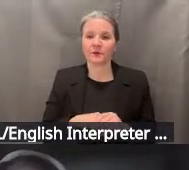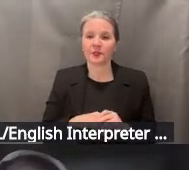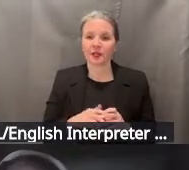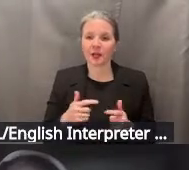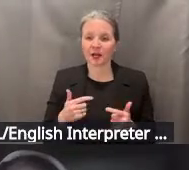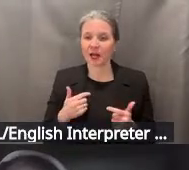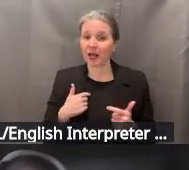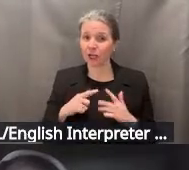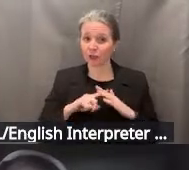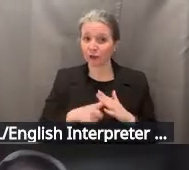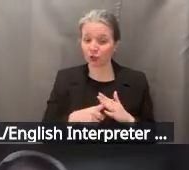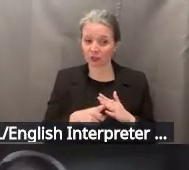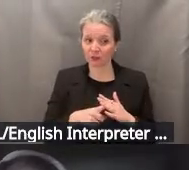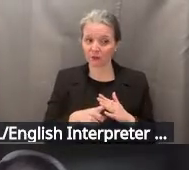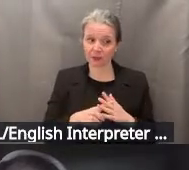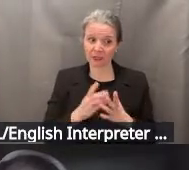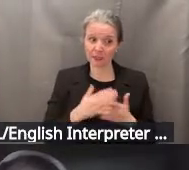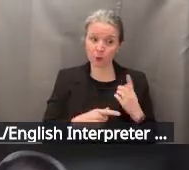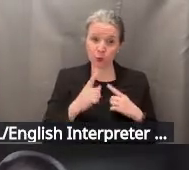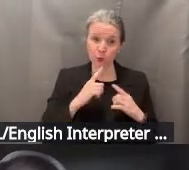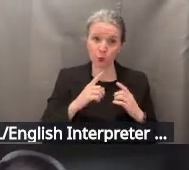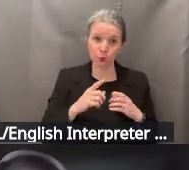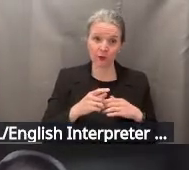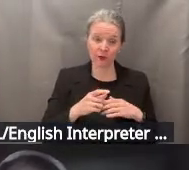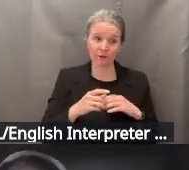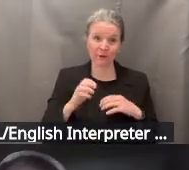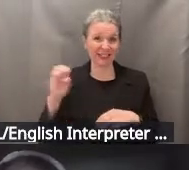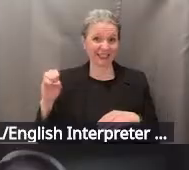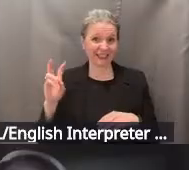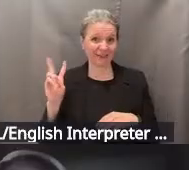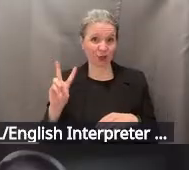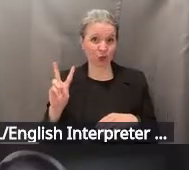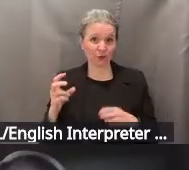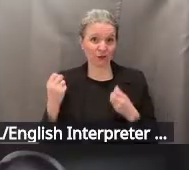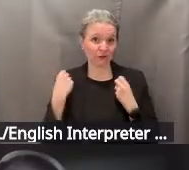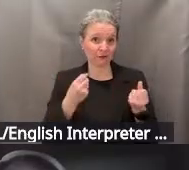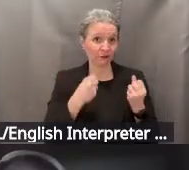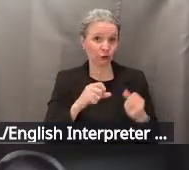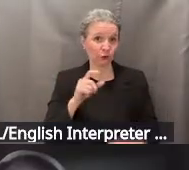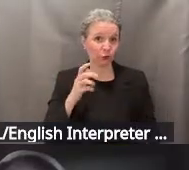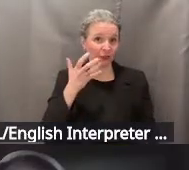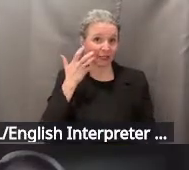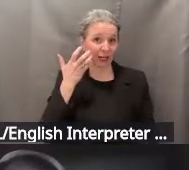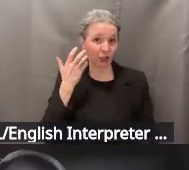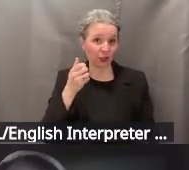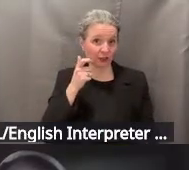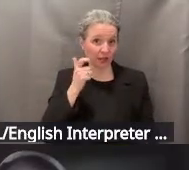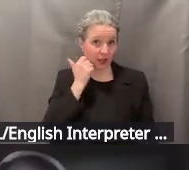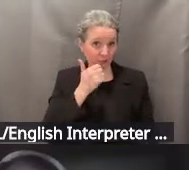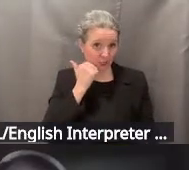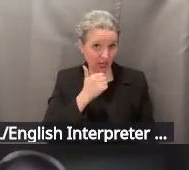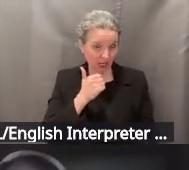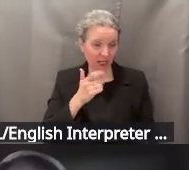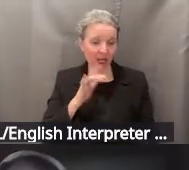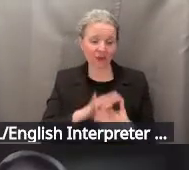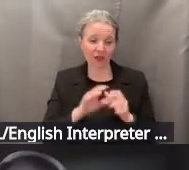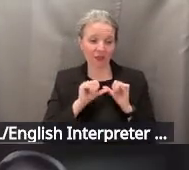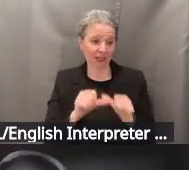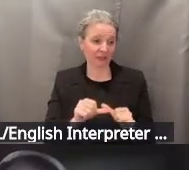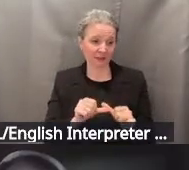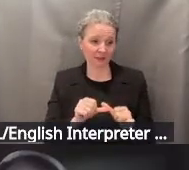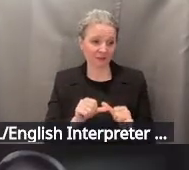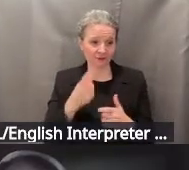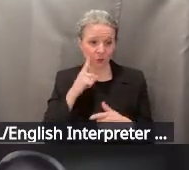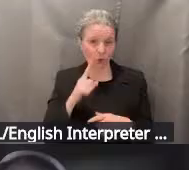I started being someone who commuted from East Vancouver to Tigard every day. And that lasted, for